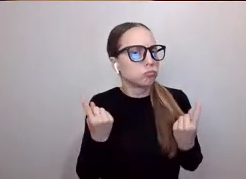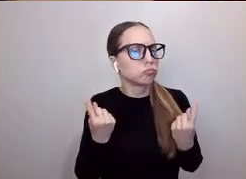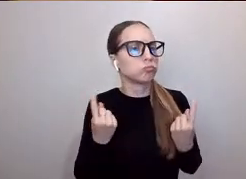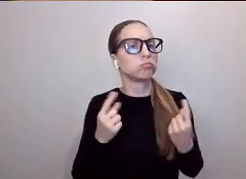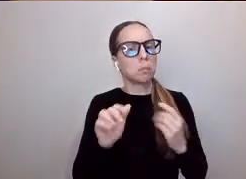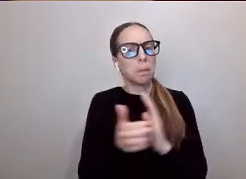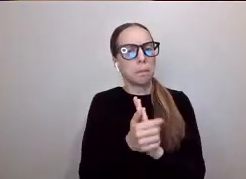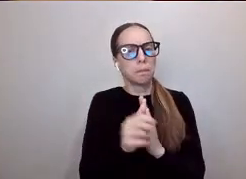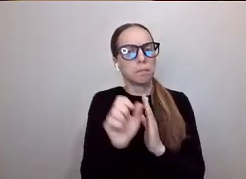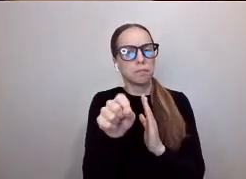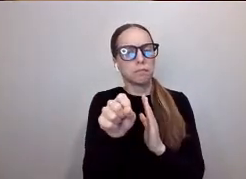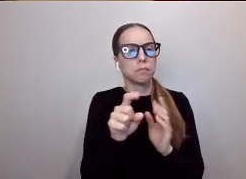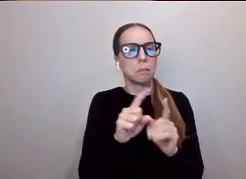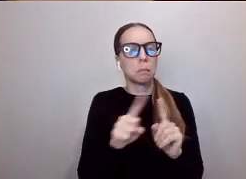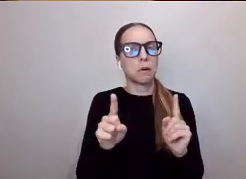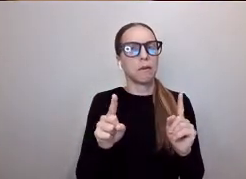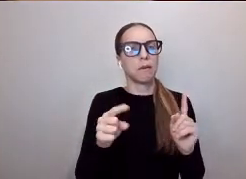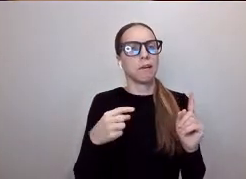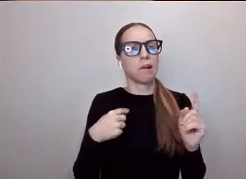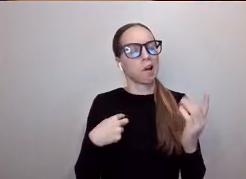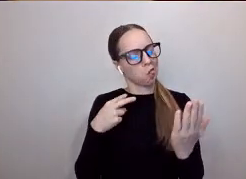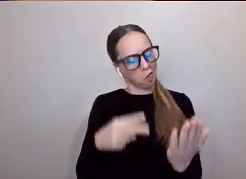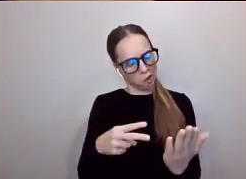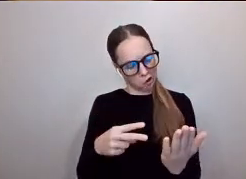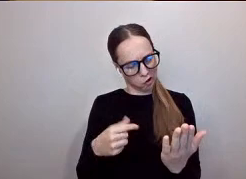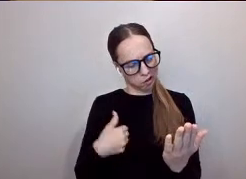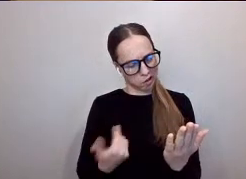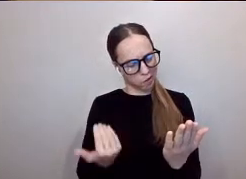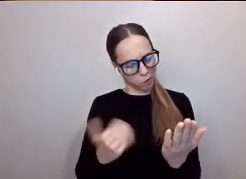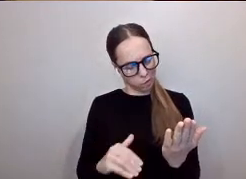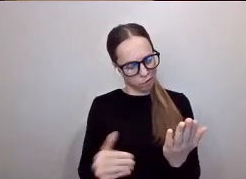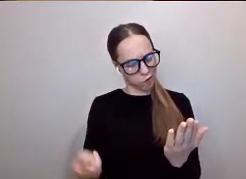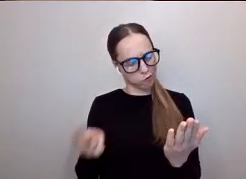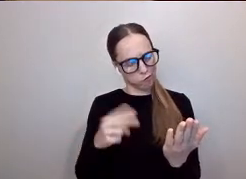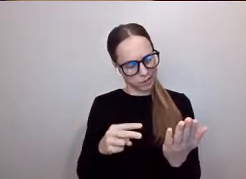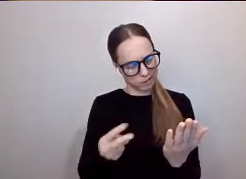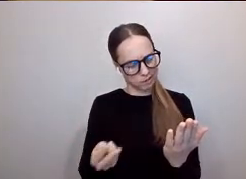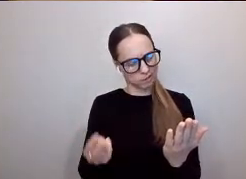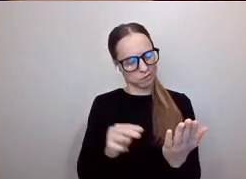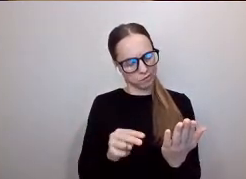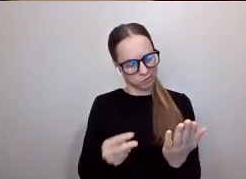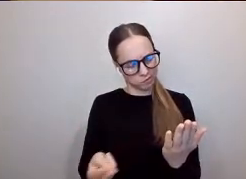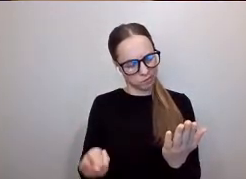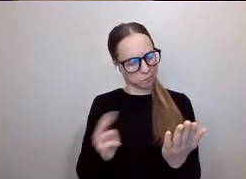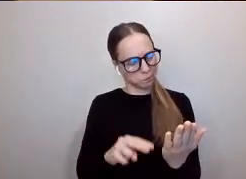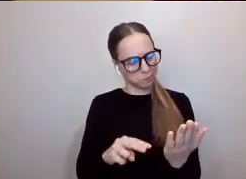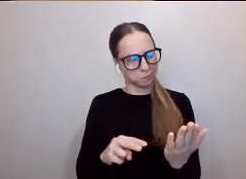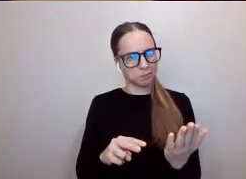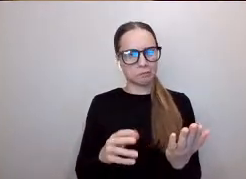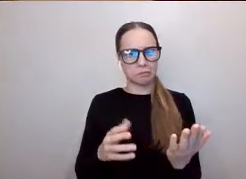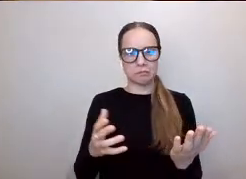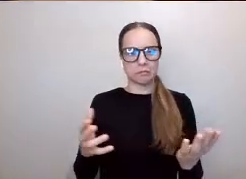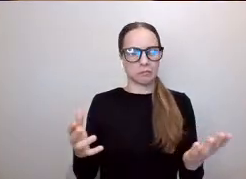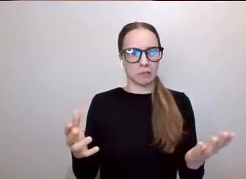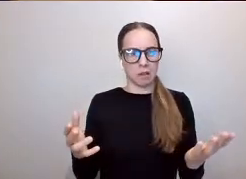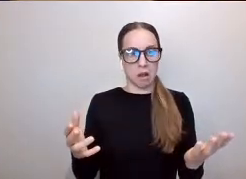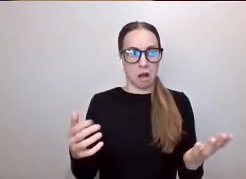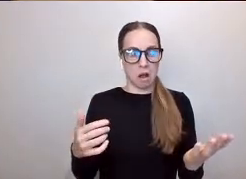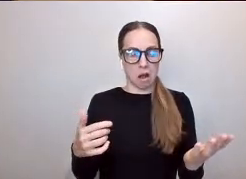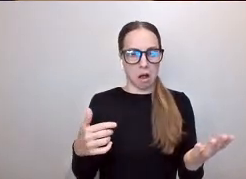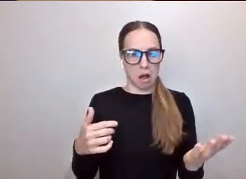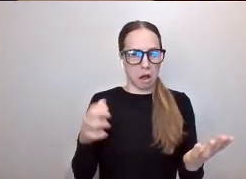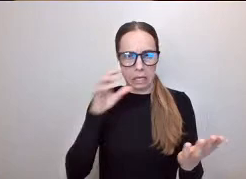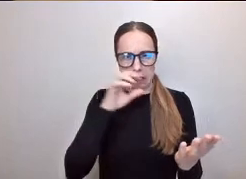I'm as I look at it and I read it over and over, I don't fully understand what has been brought forward. Or I guess what I'll say is that I